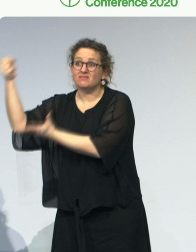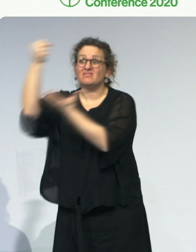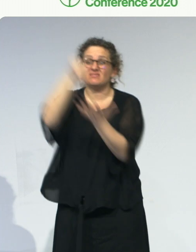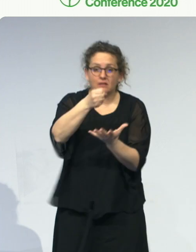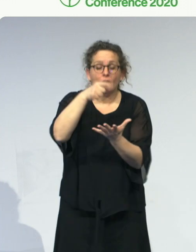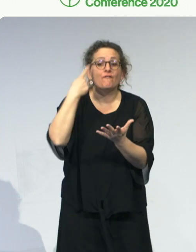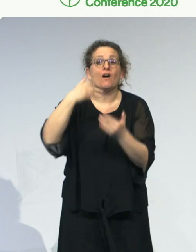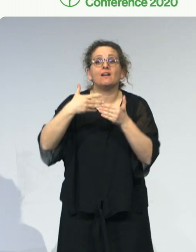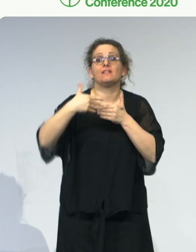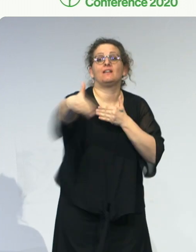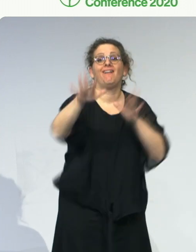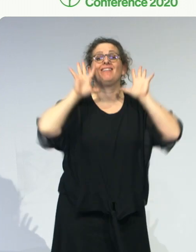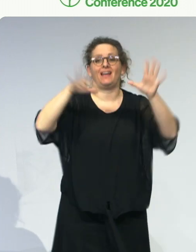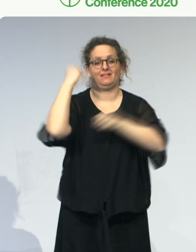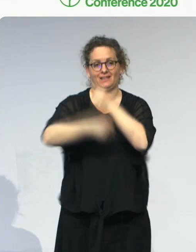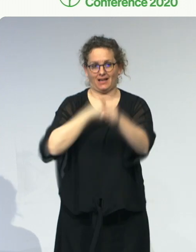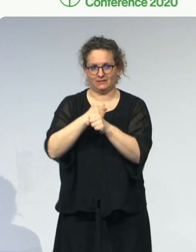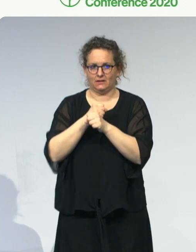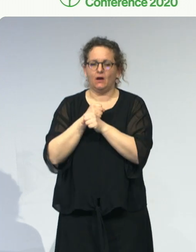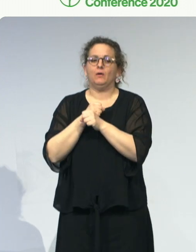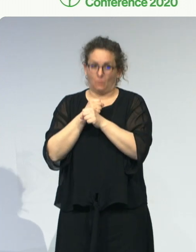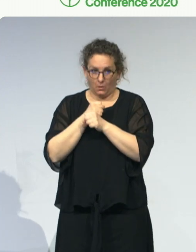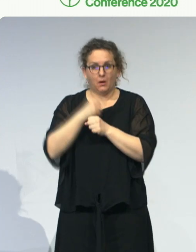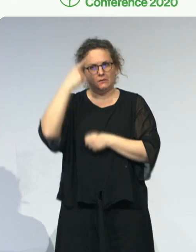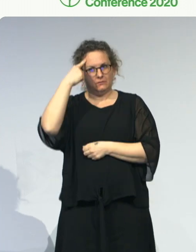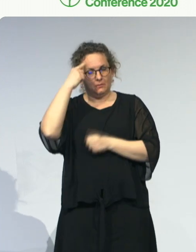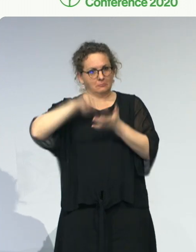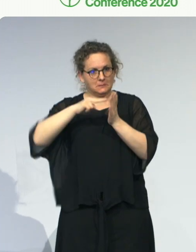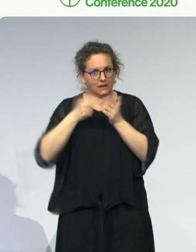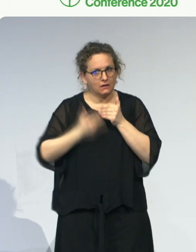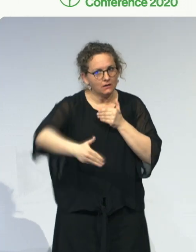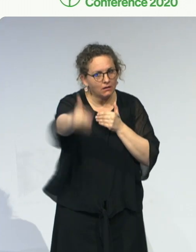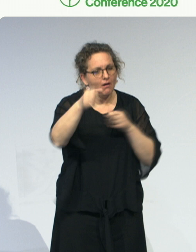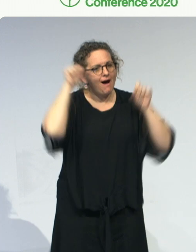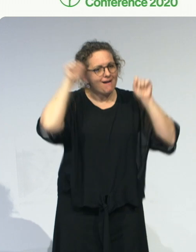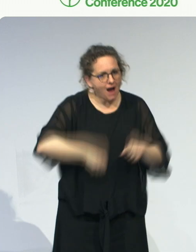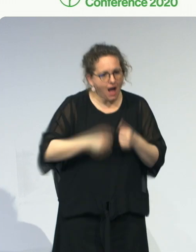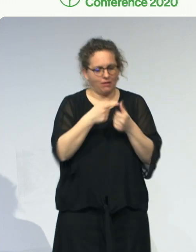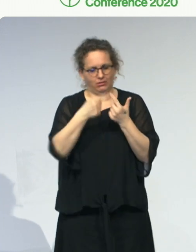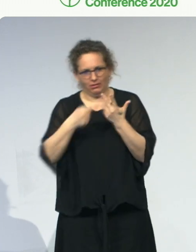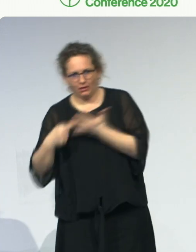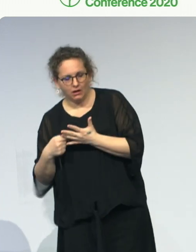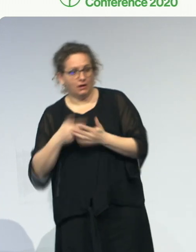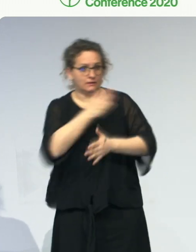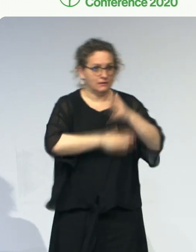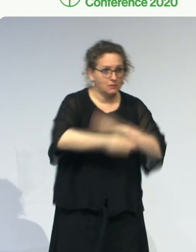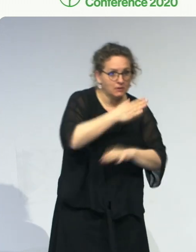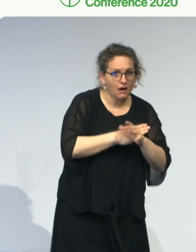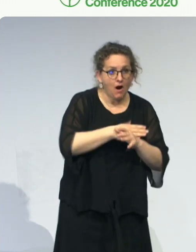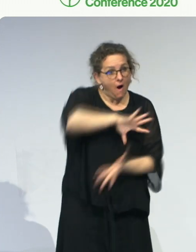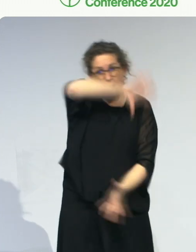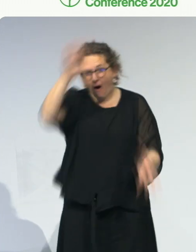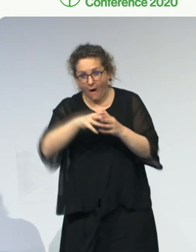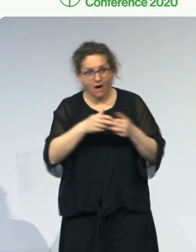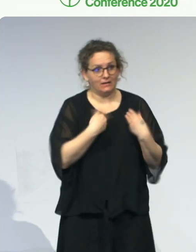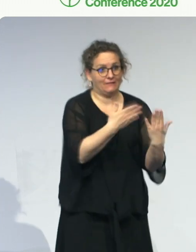three-pronged approach. We plan to introduce a limited number of children with disabilities at first into kindergarten, as